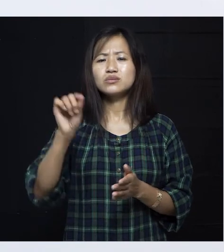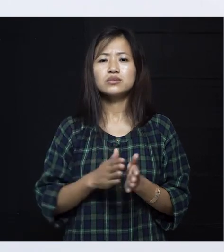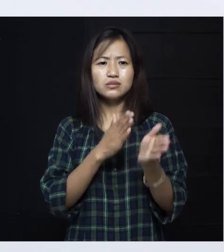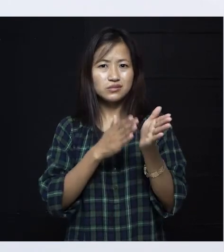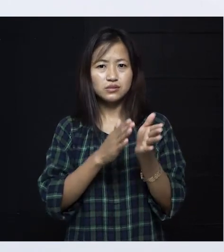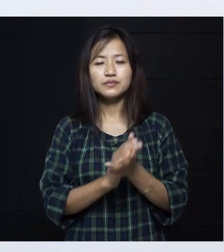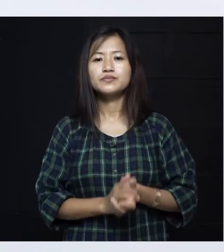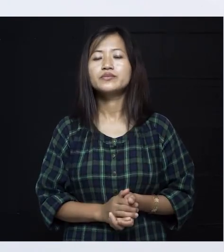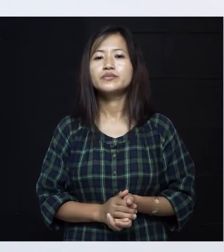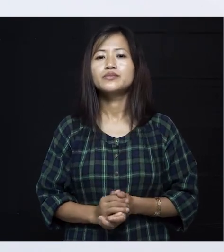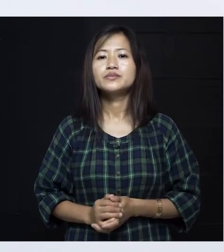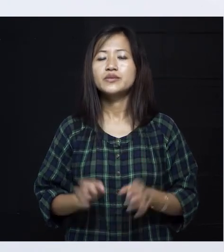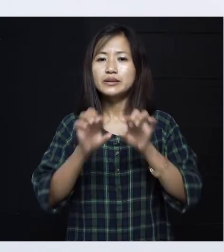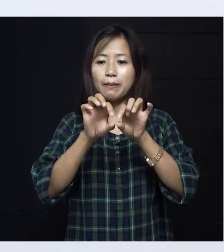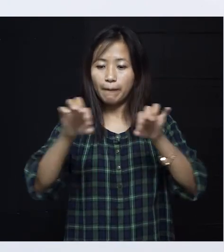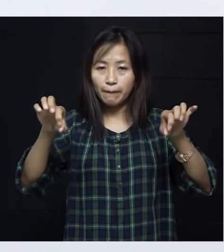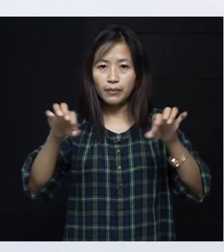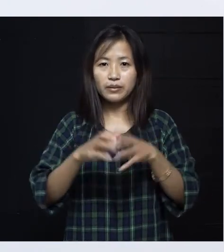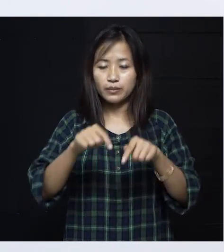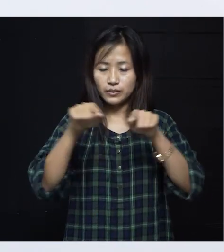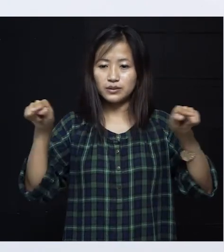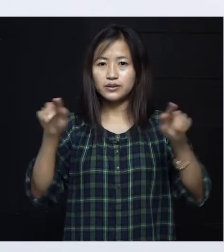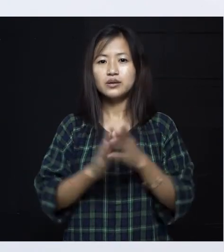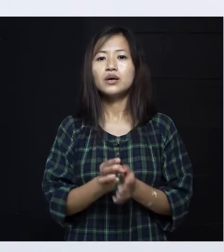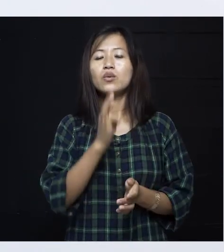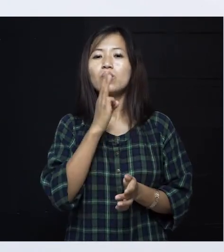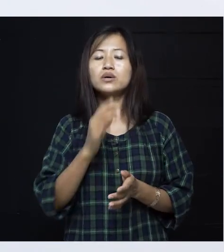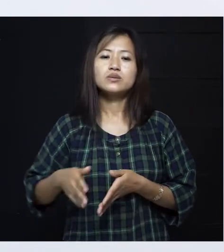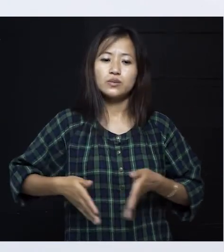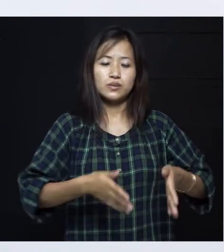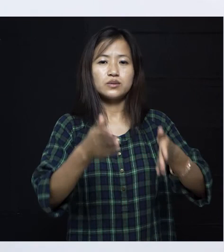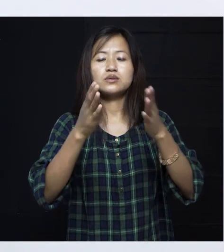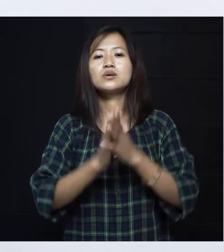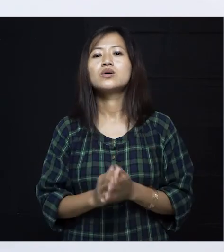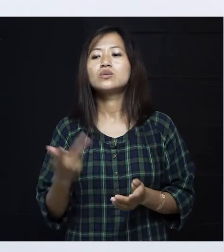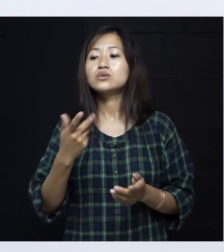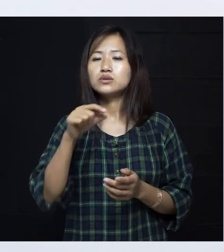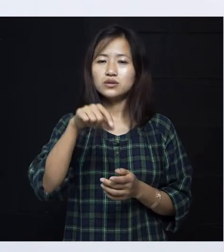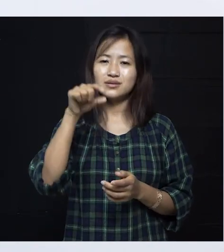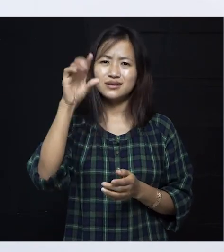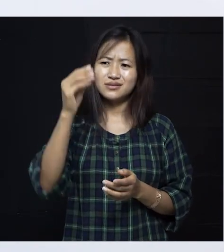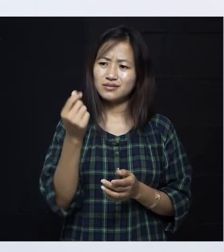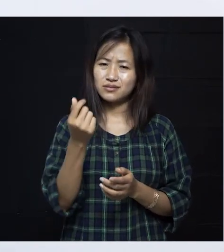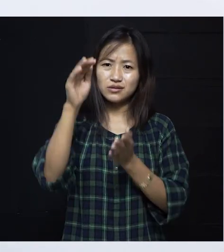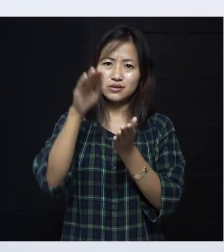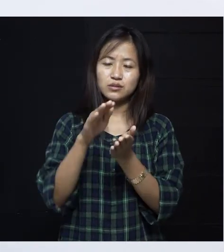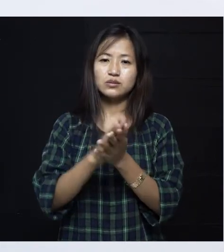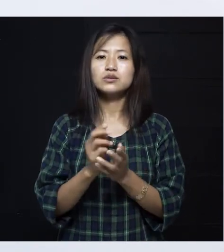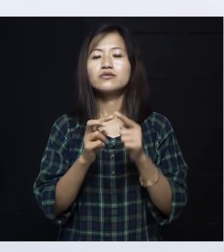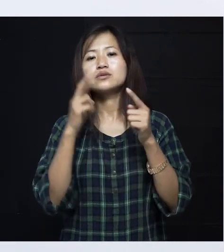so on. Okay, then pipeline. Then we have the waterways, which is the cheapest means of